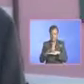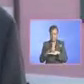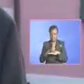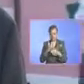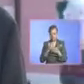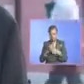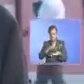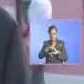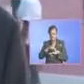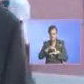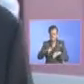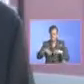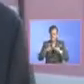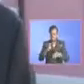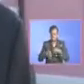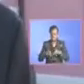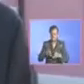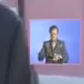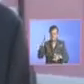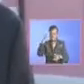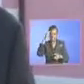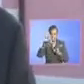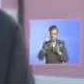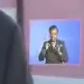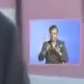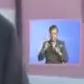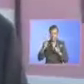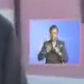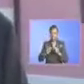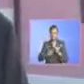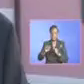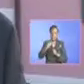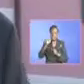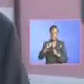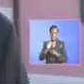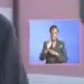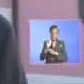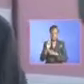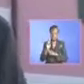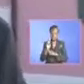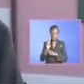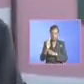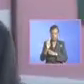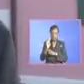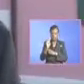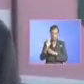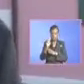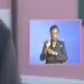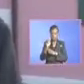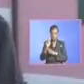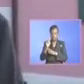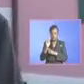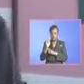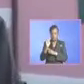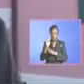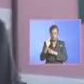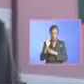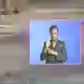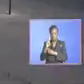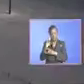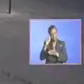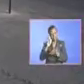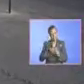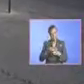gives people a sense of adventure. Going to the Family Islands is a sense of adventure. And that seems to be very attractive, and that's what millennials are looking for right